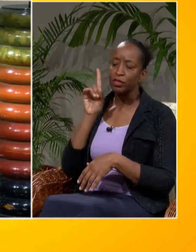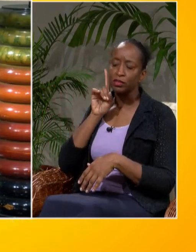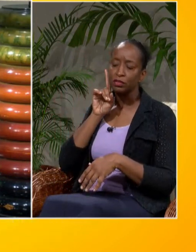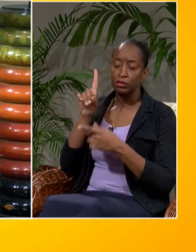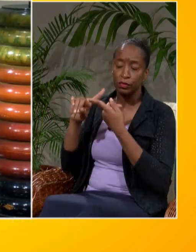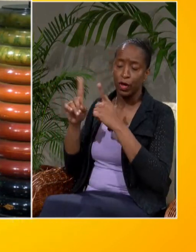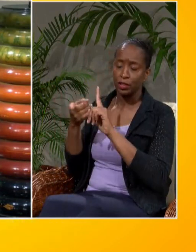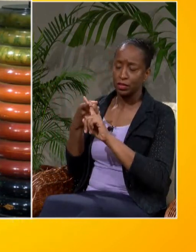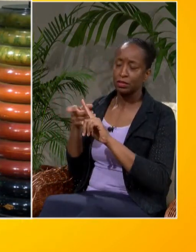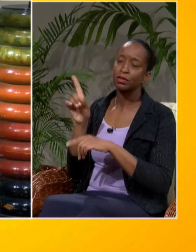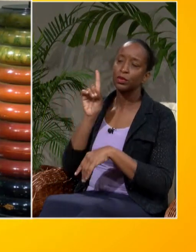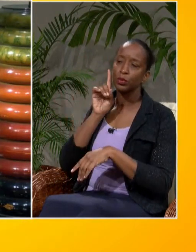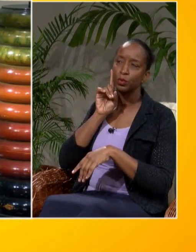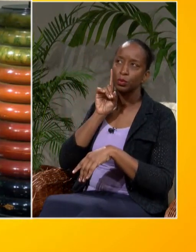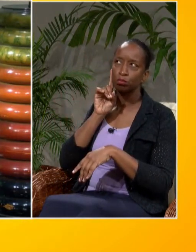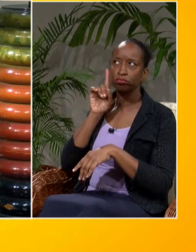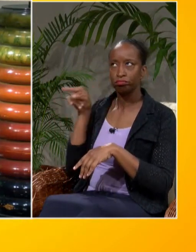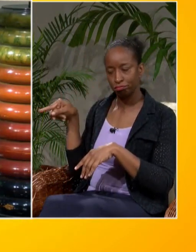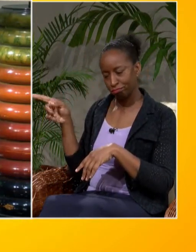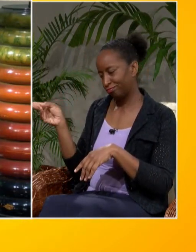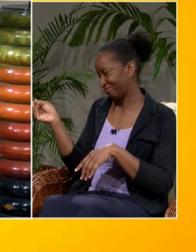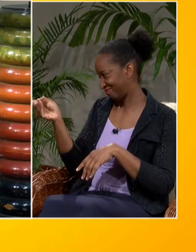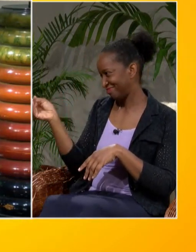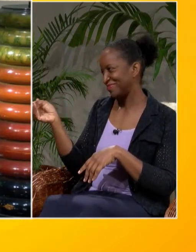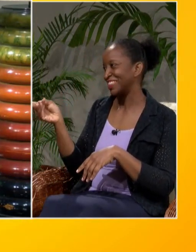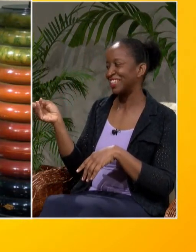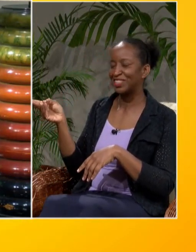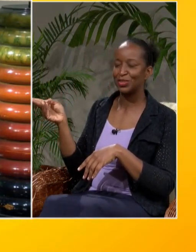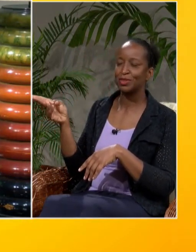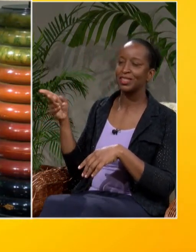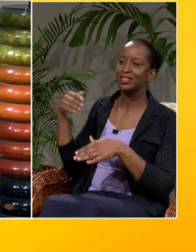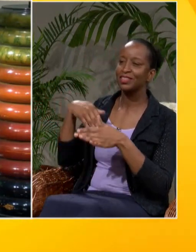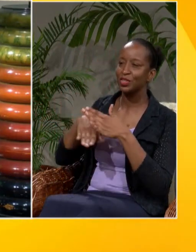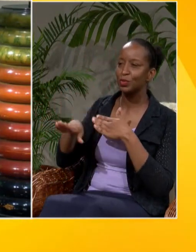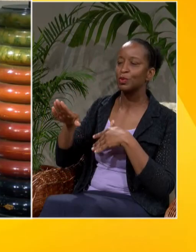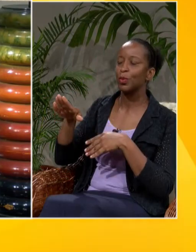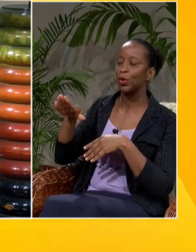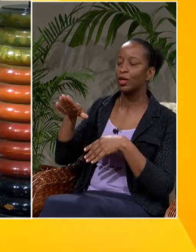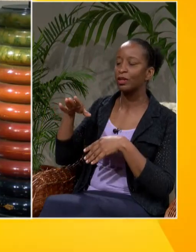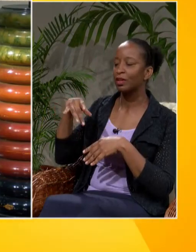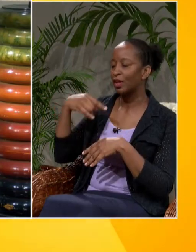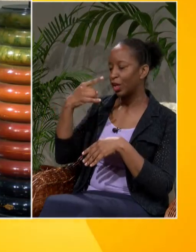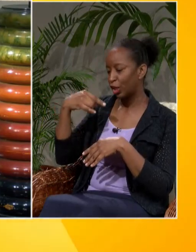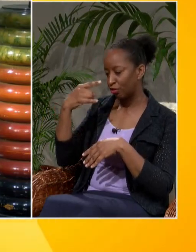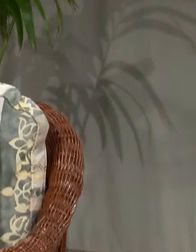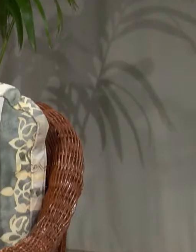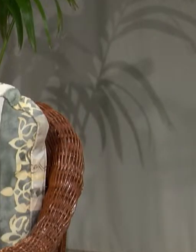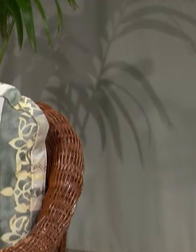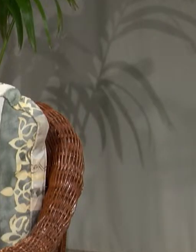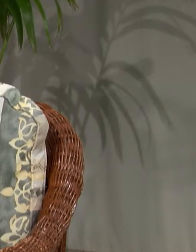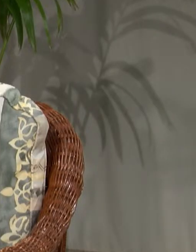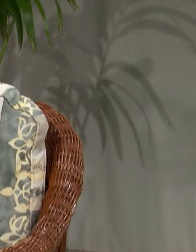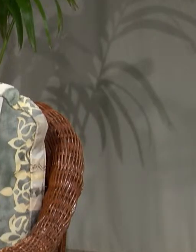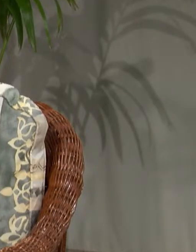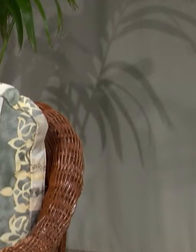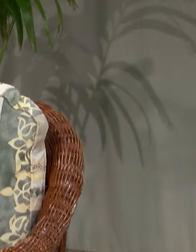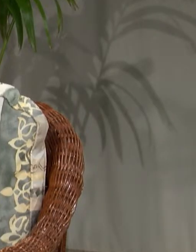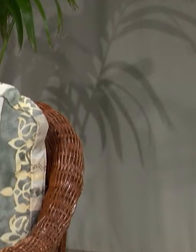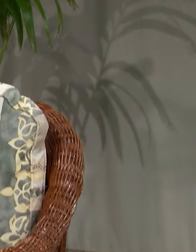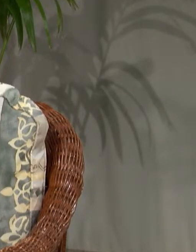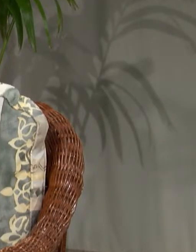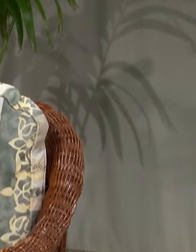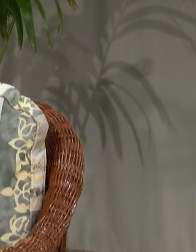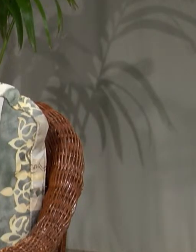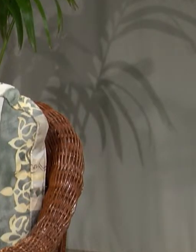Well, I have a friend who, like Lisa Lee, she was born hearing,